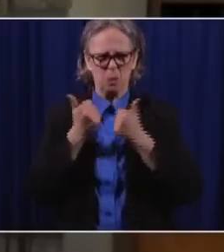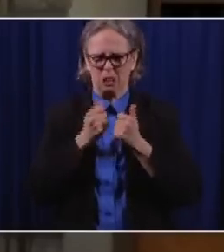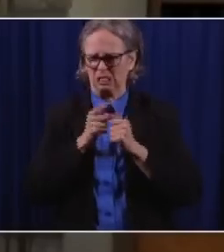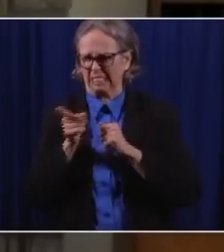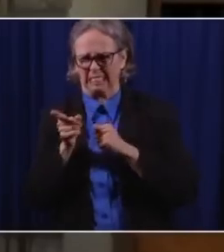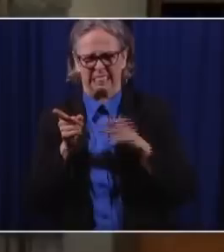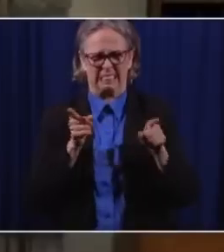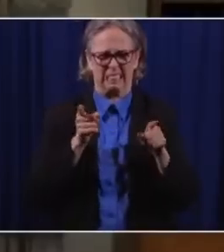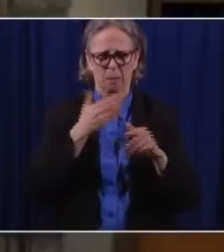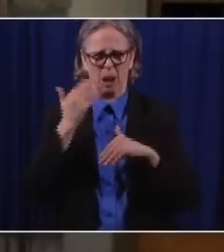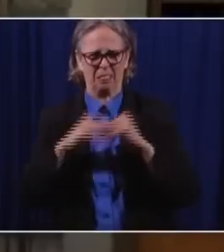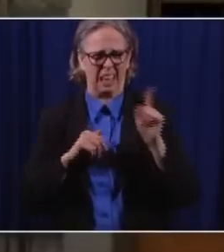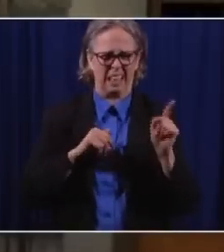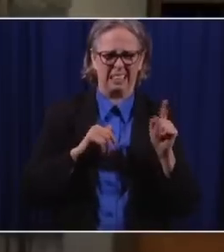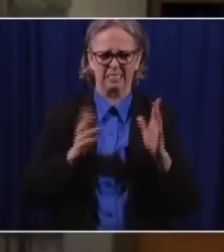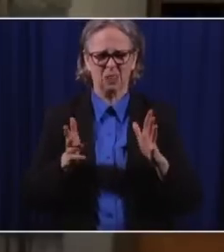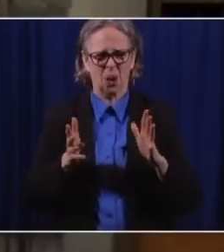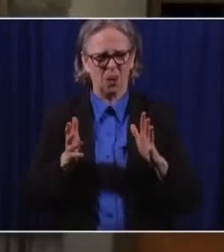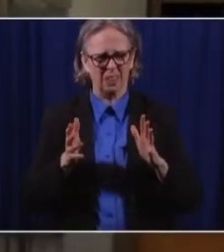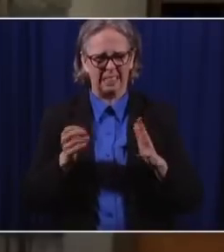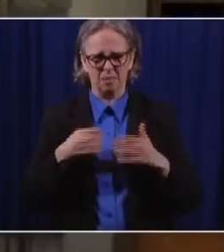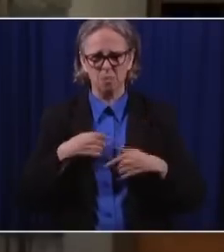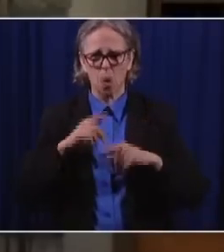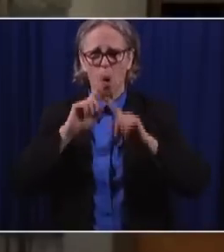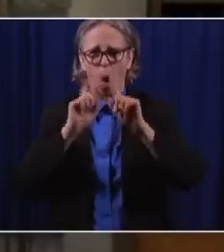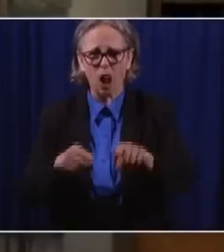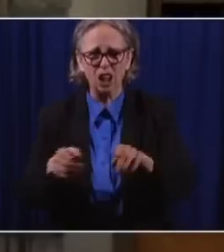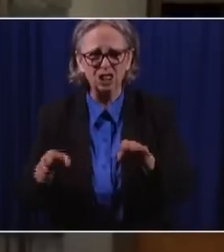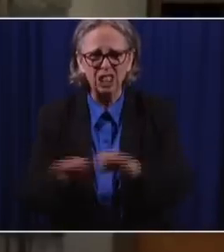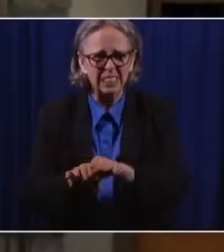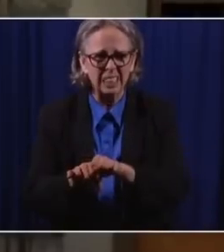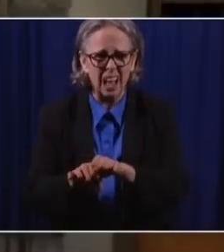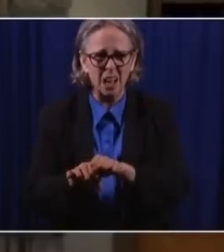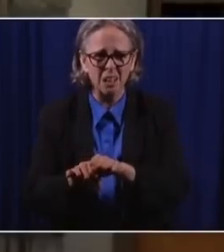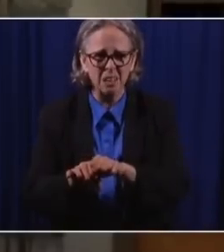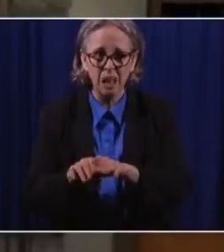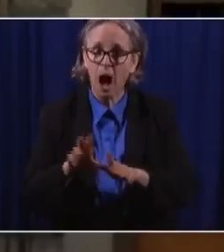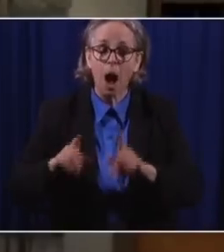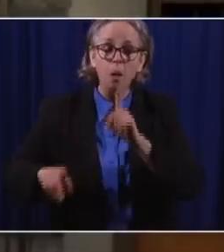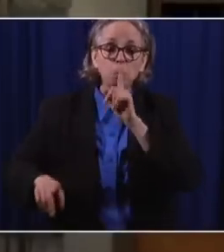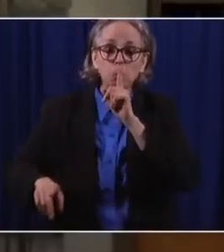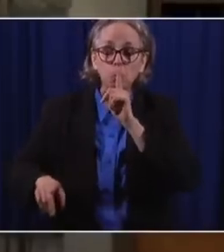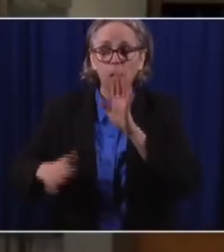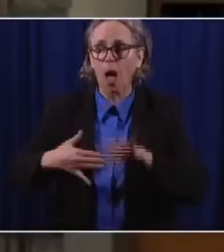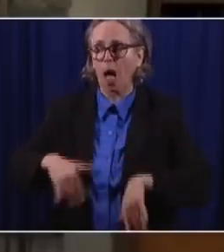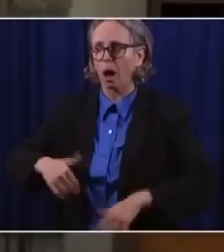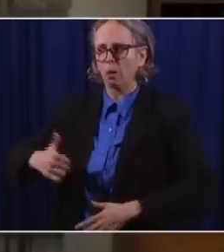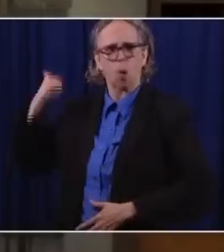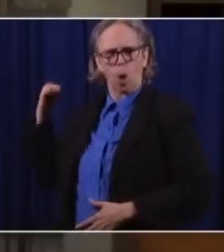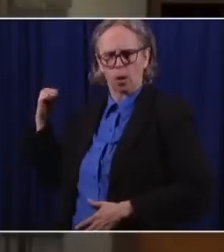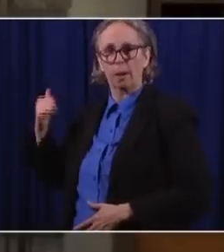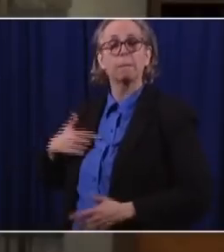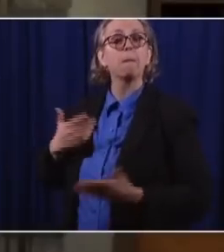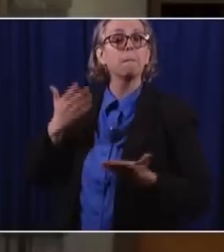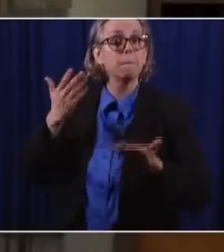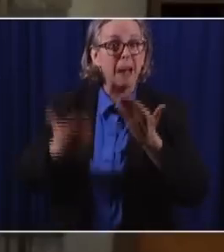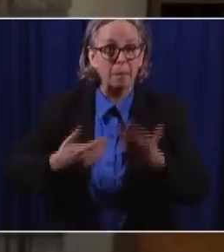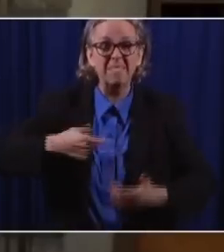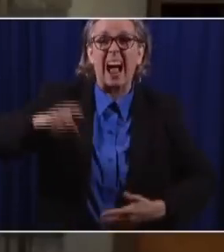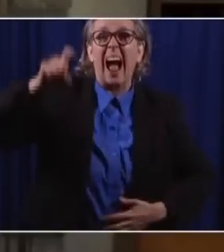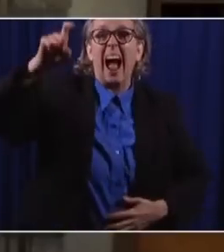that, but, there are consequences. There are mental health consequences. There are economic consequences. Schools, for